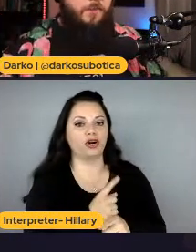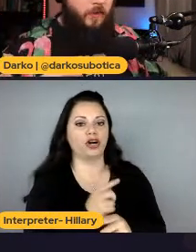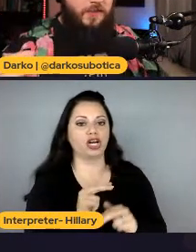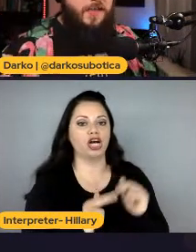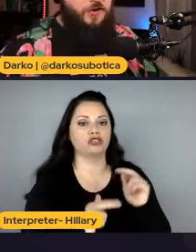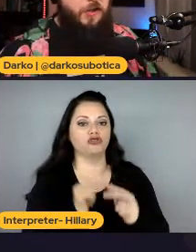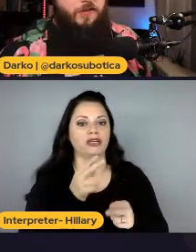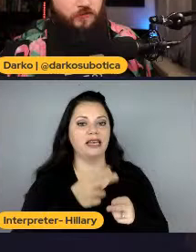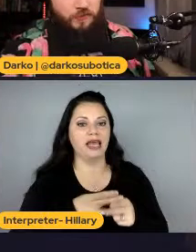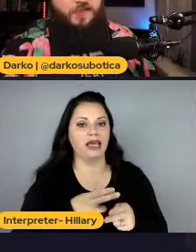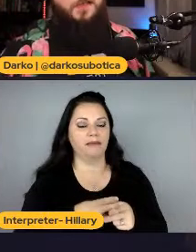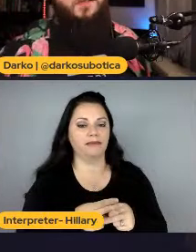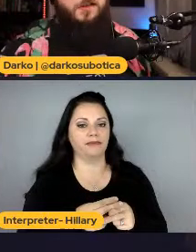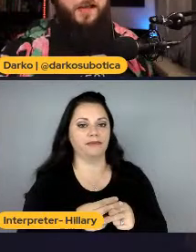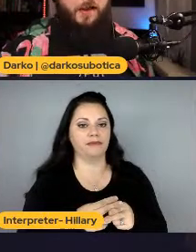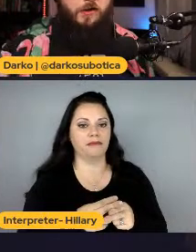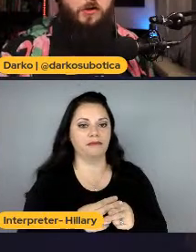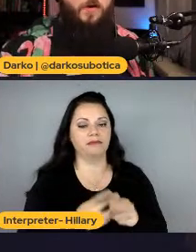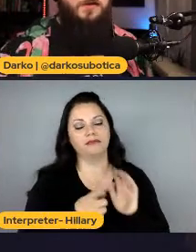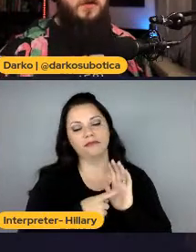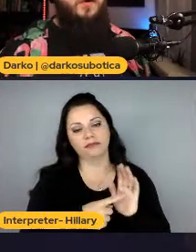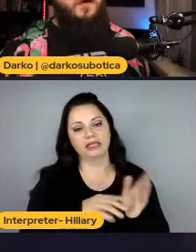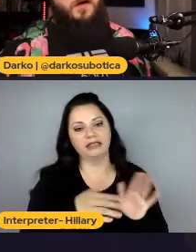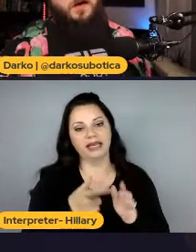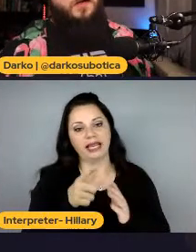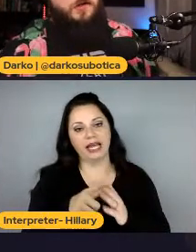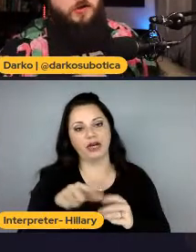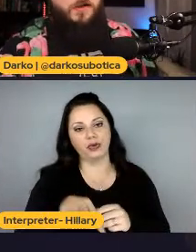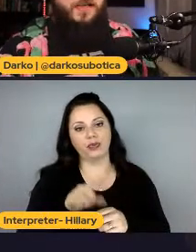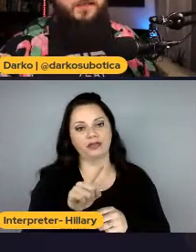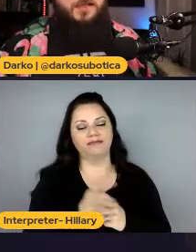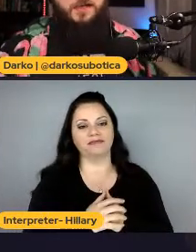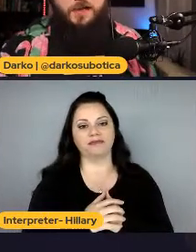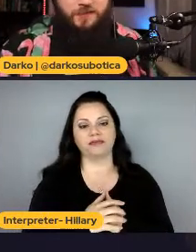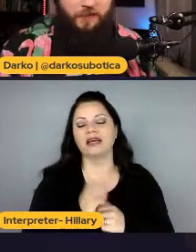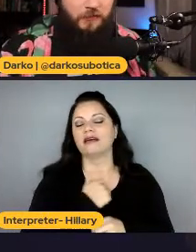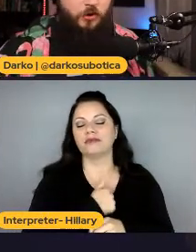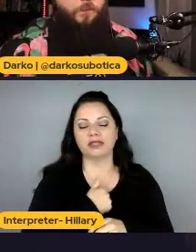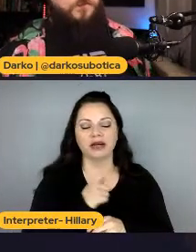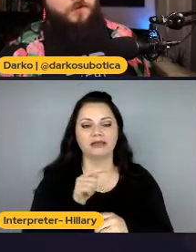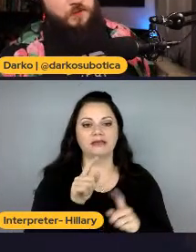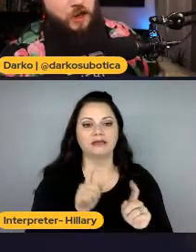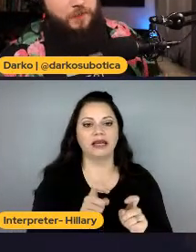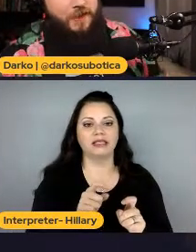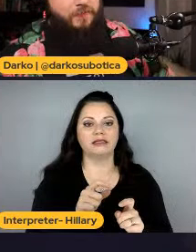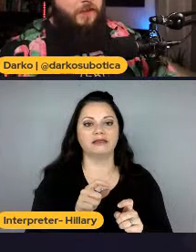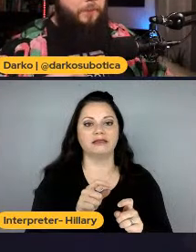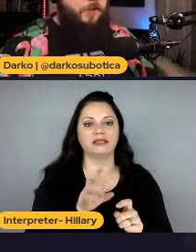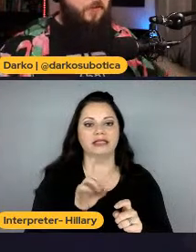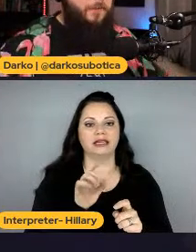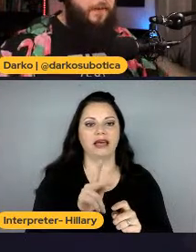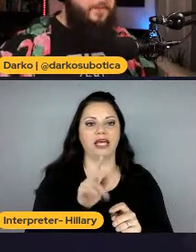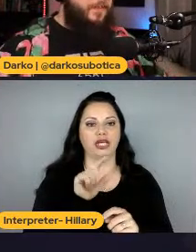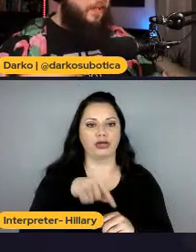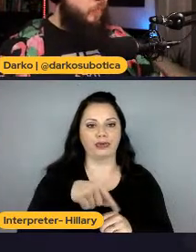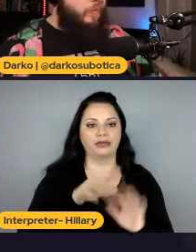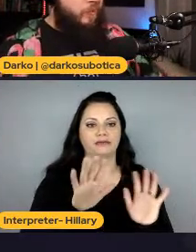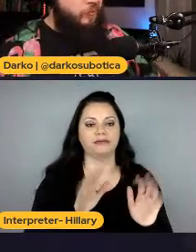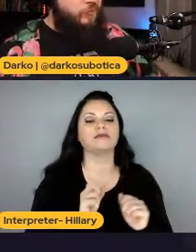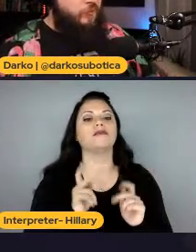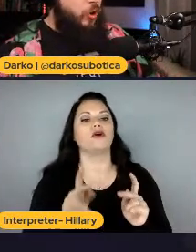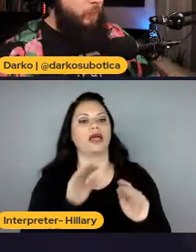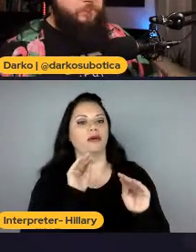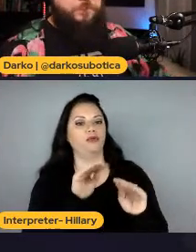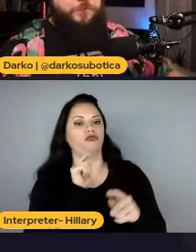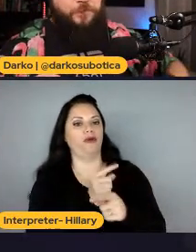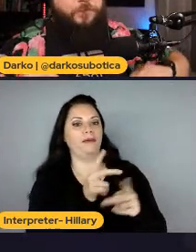construct name when I instantiate it. So in this case, it's the dead letter Q1. So, test CDK-Dia Q. So just copy that, put it in the right place, and we are